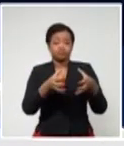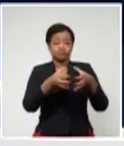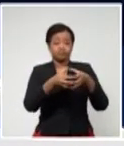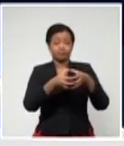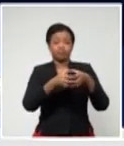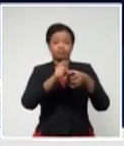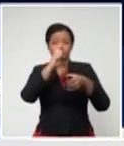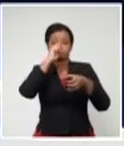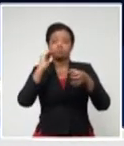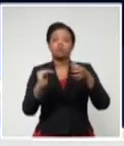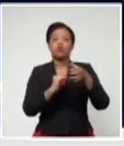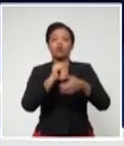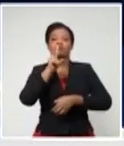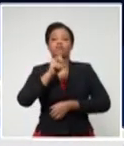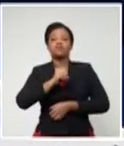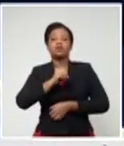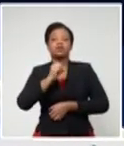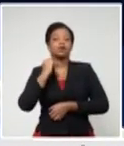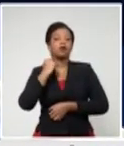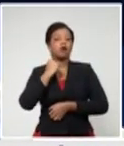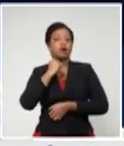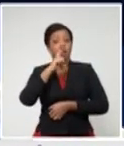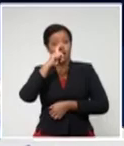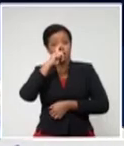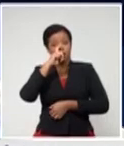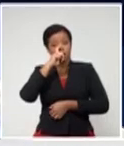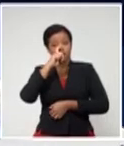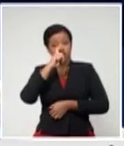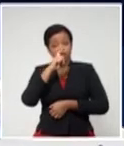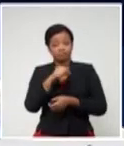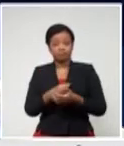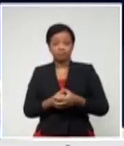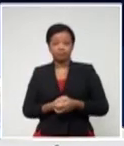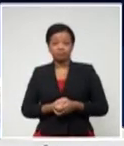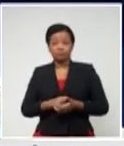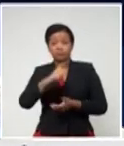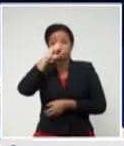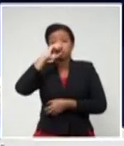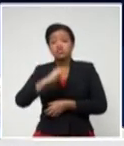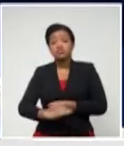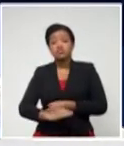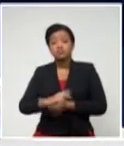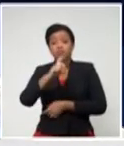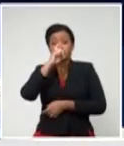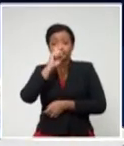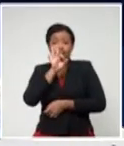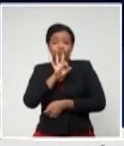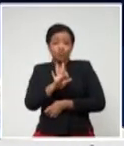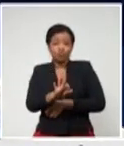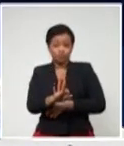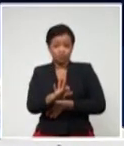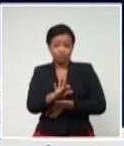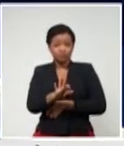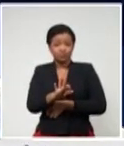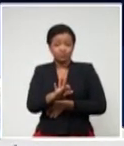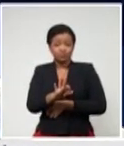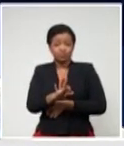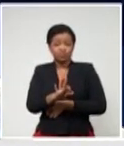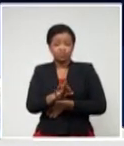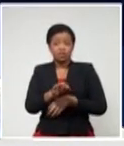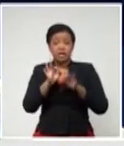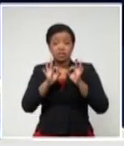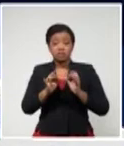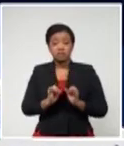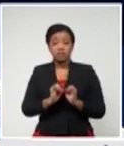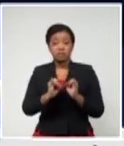Regarding the age of those who tested positive, one is under 20 years of age. They are 8 years old, bringing the total